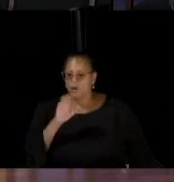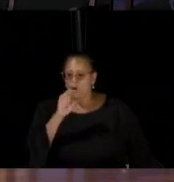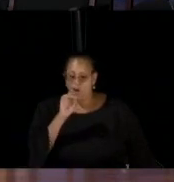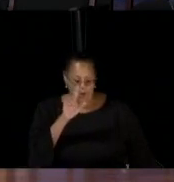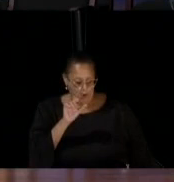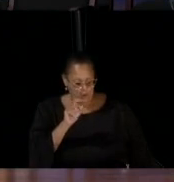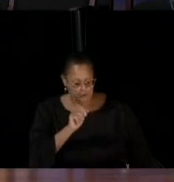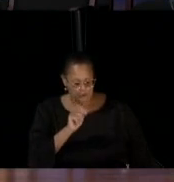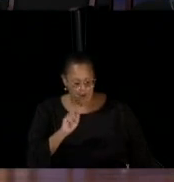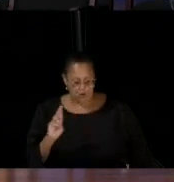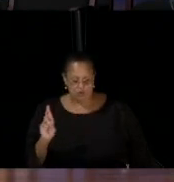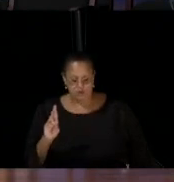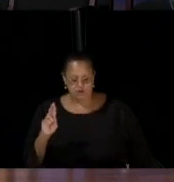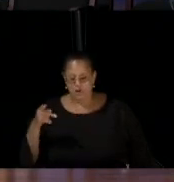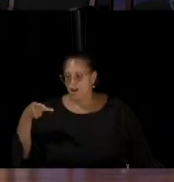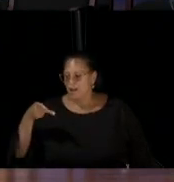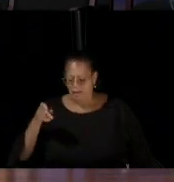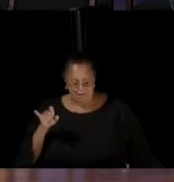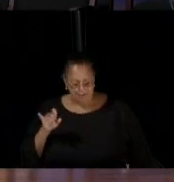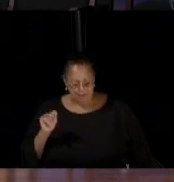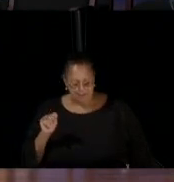Colt Richard Pitsley.